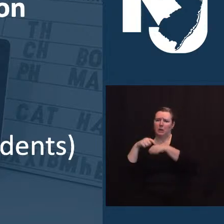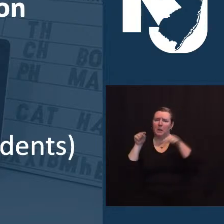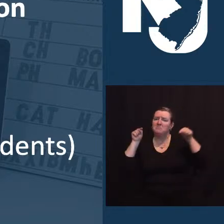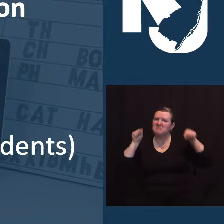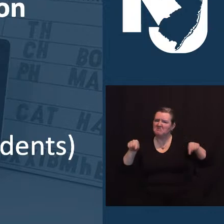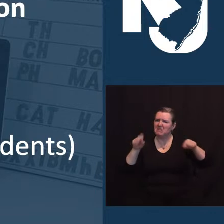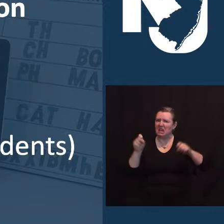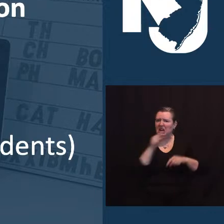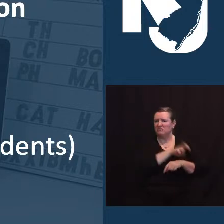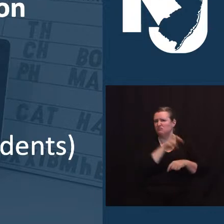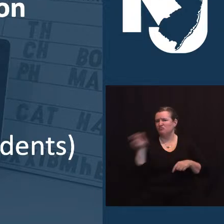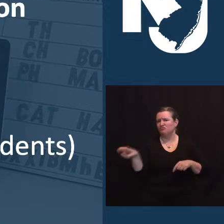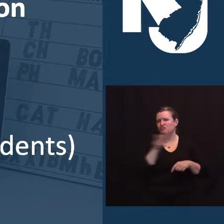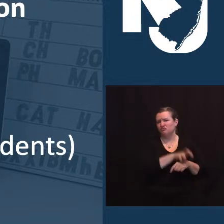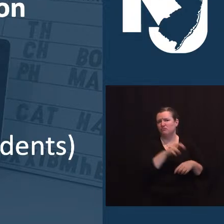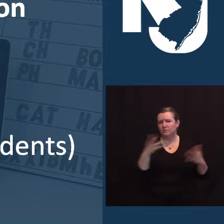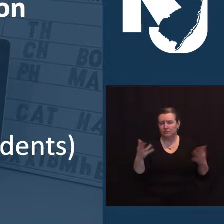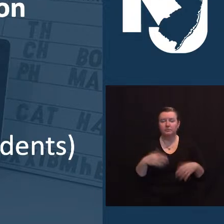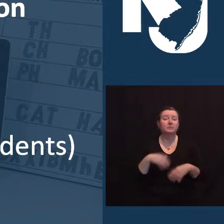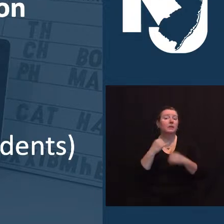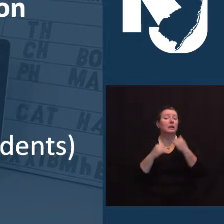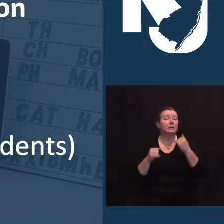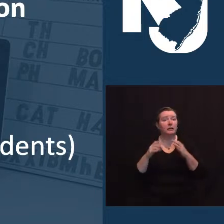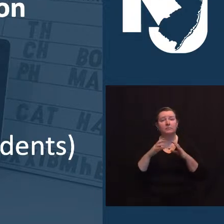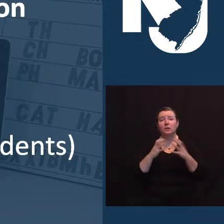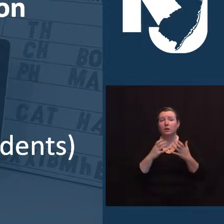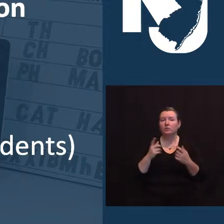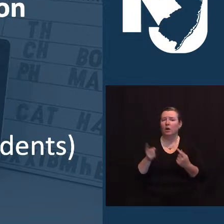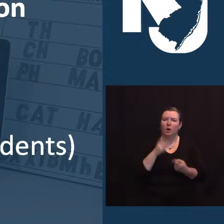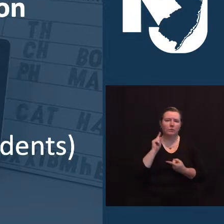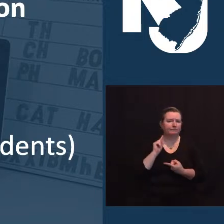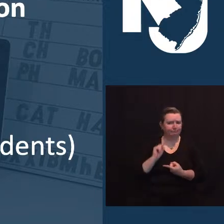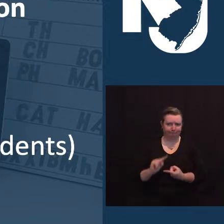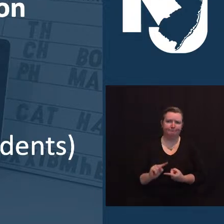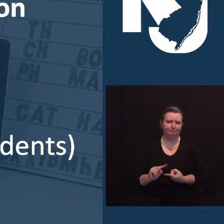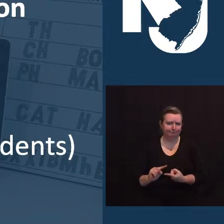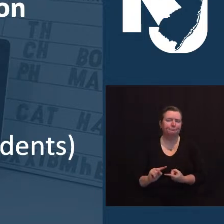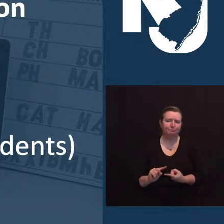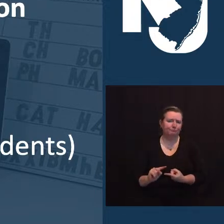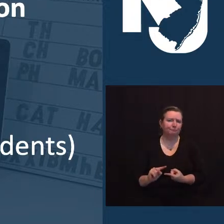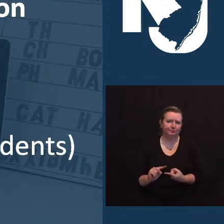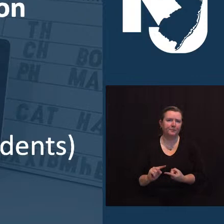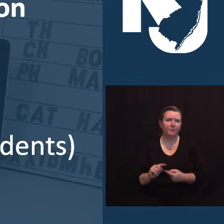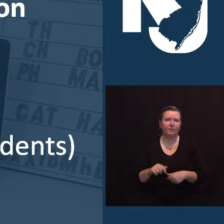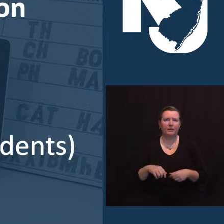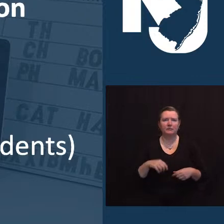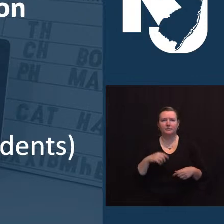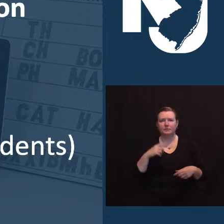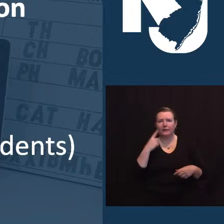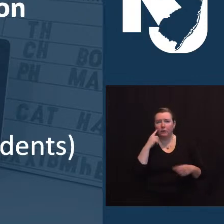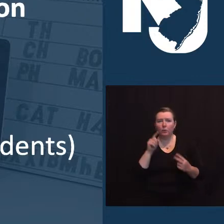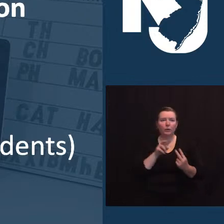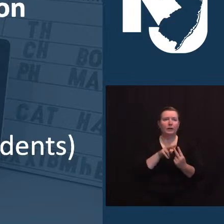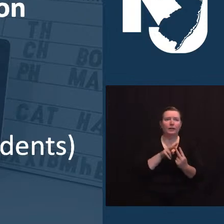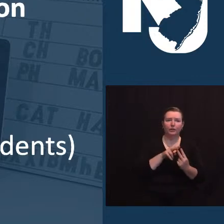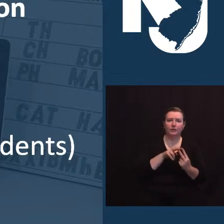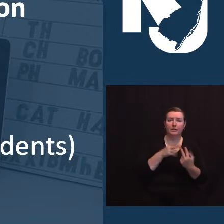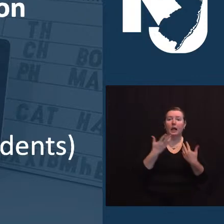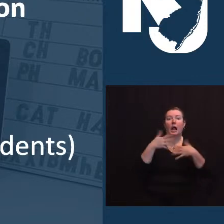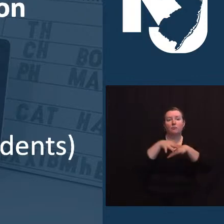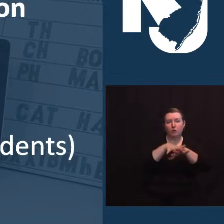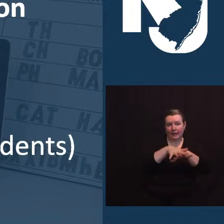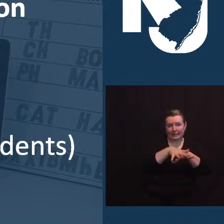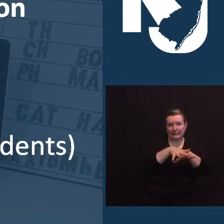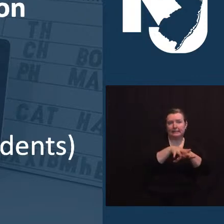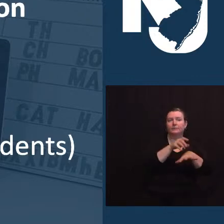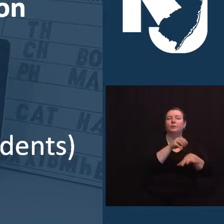group and I cut the number in half and add it just as an approximation to the either hybrid or all-in. If you do that, I did the math this